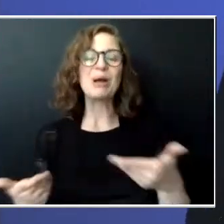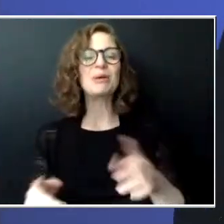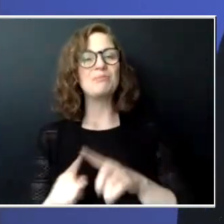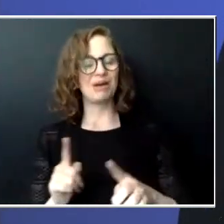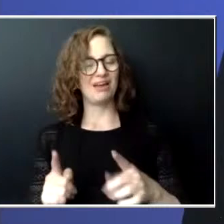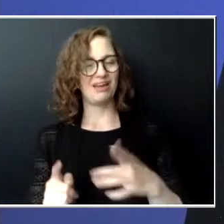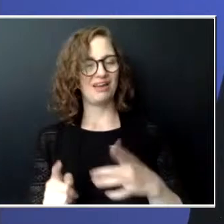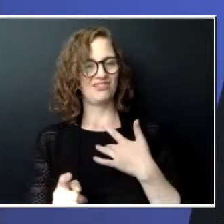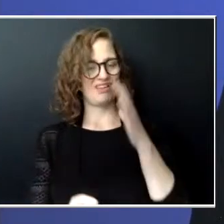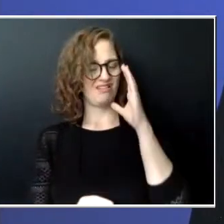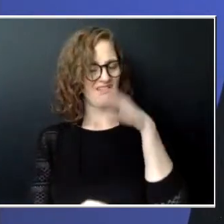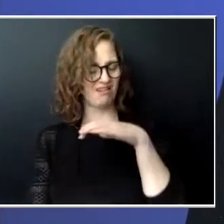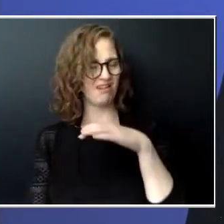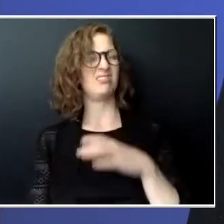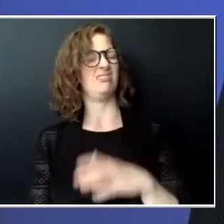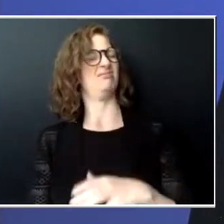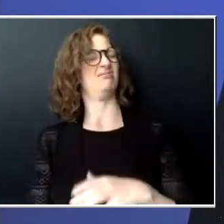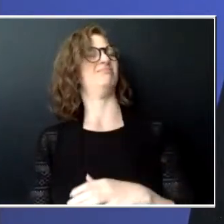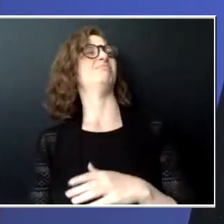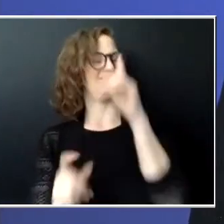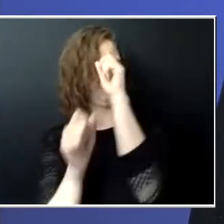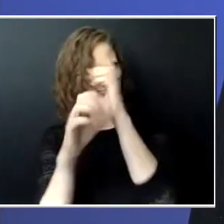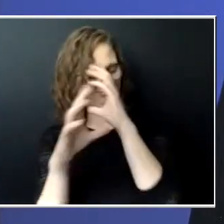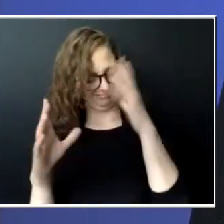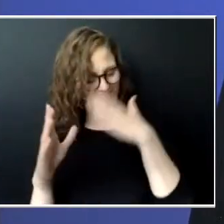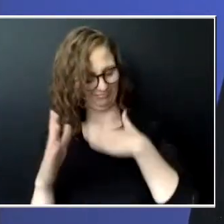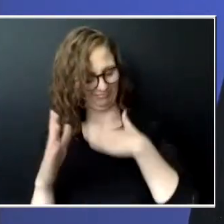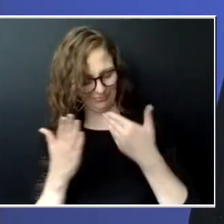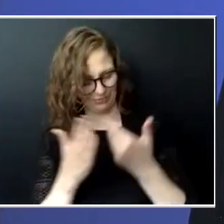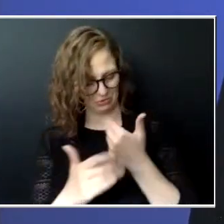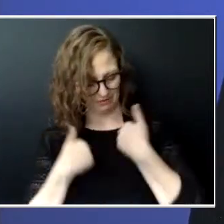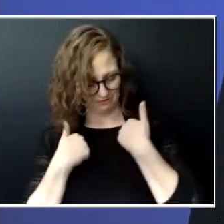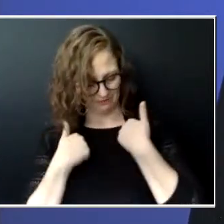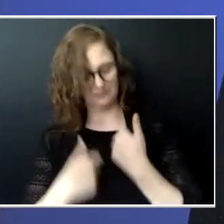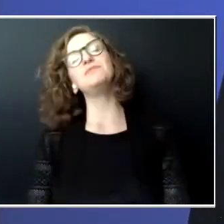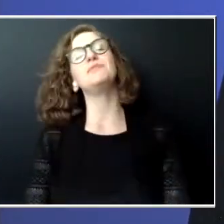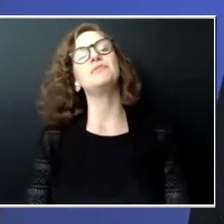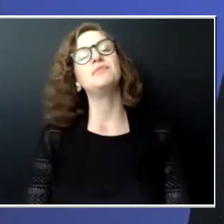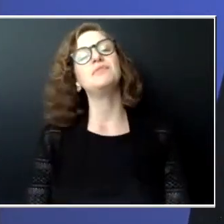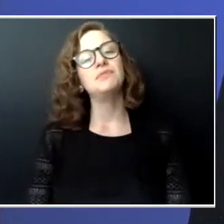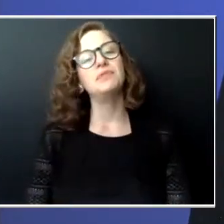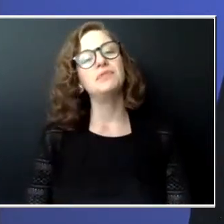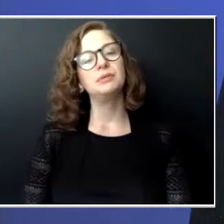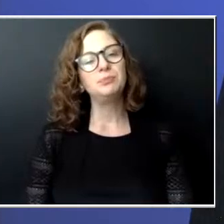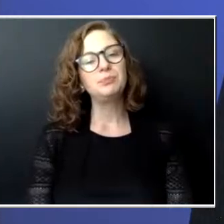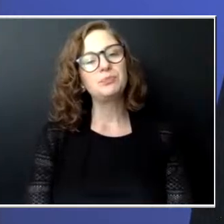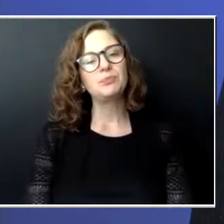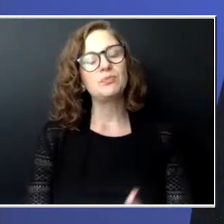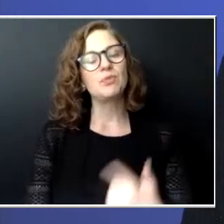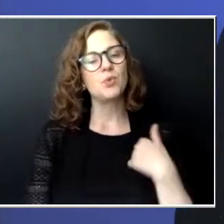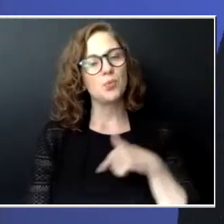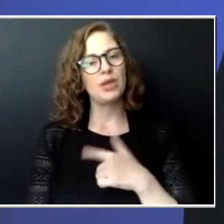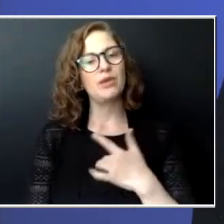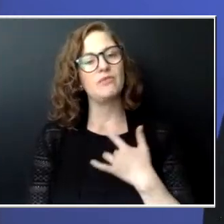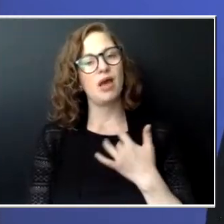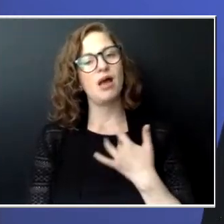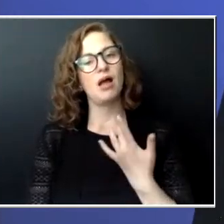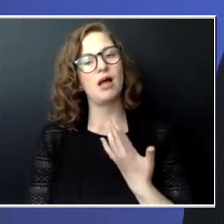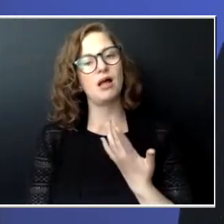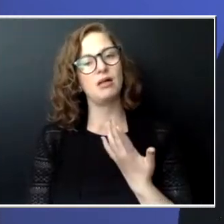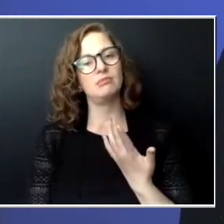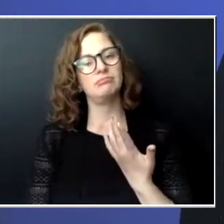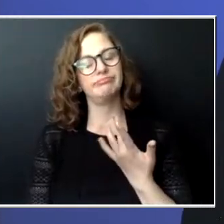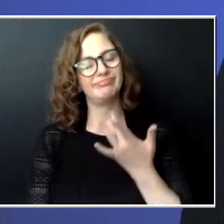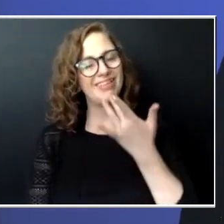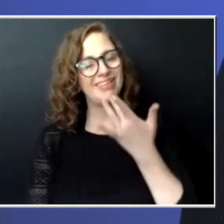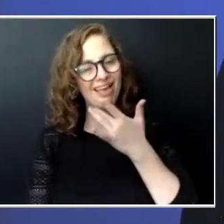this about? And we we felt very fortunate Yeah. to be